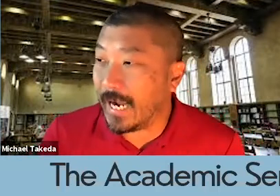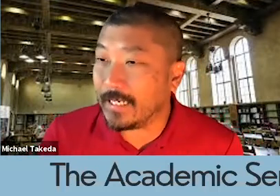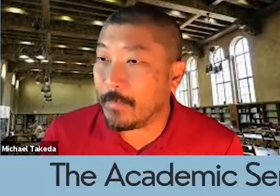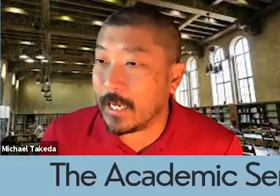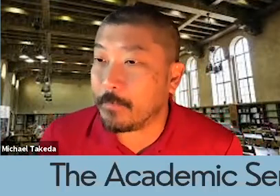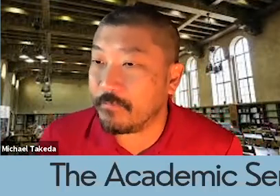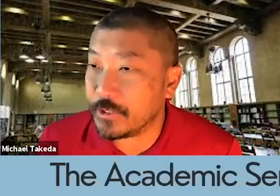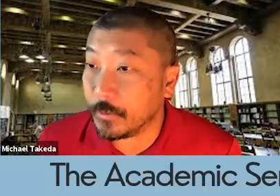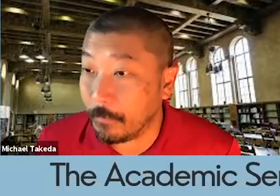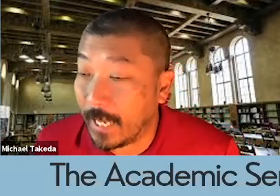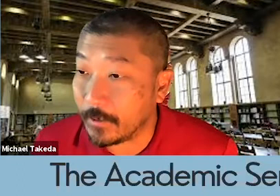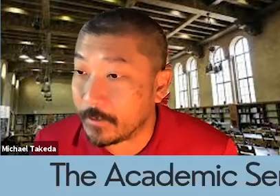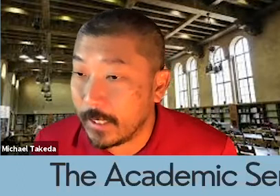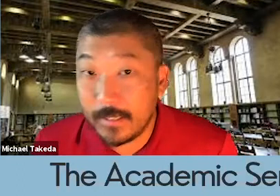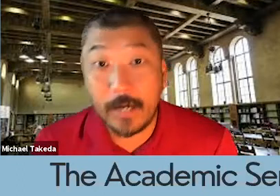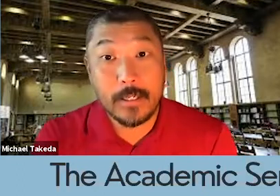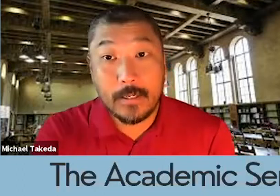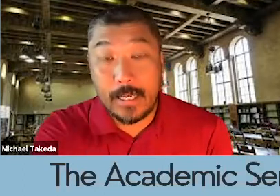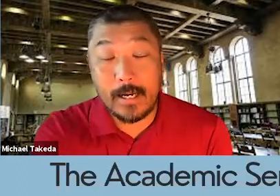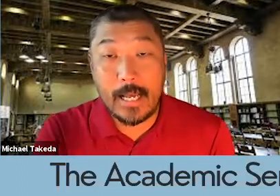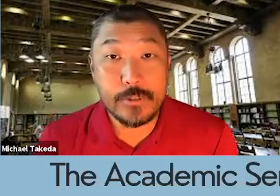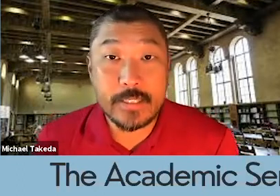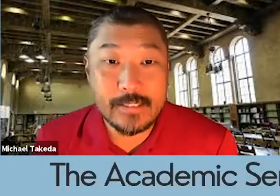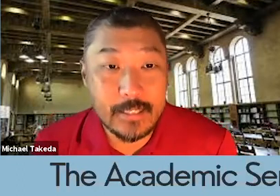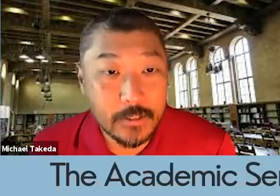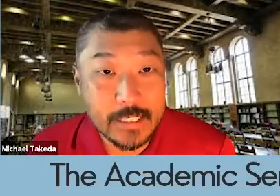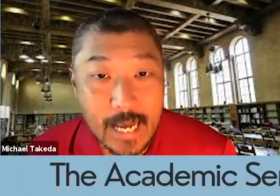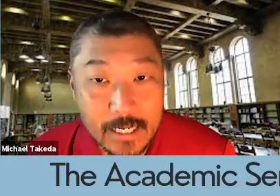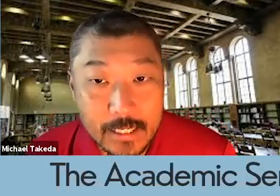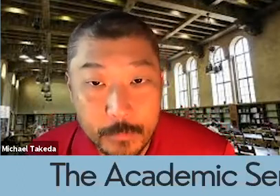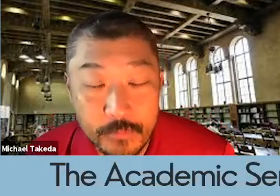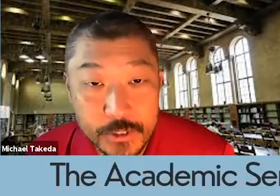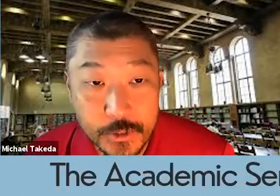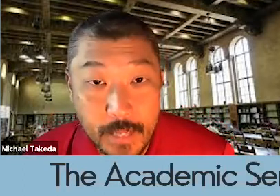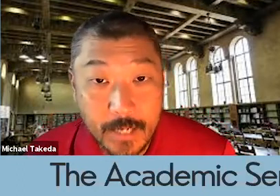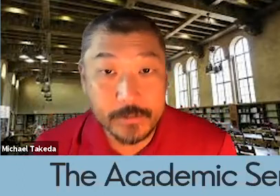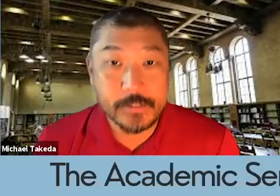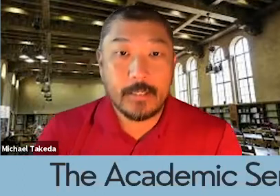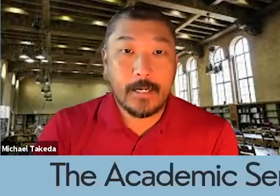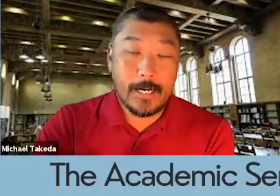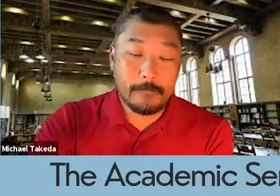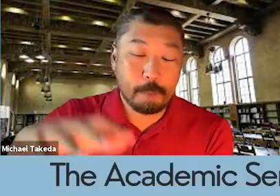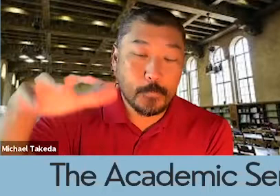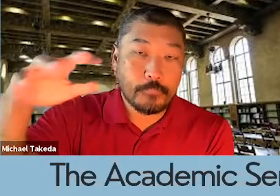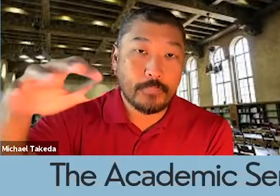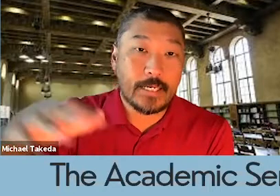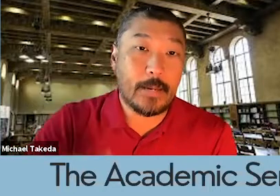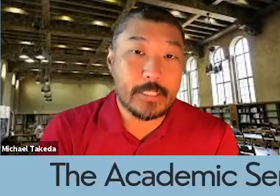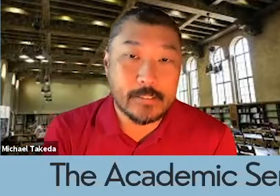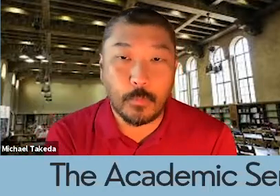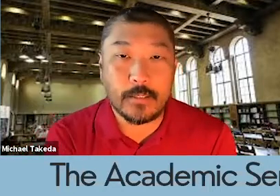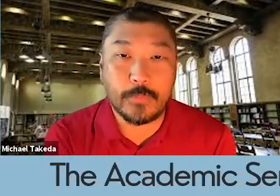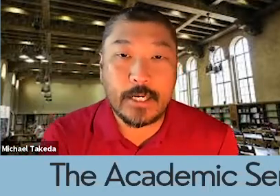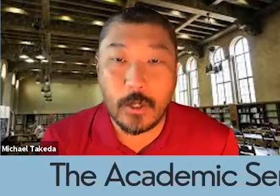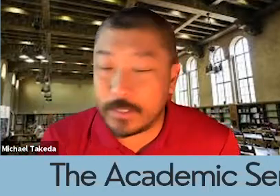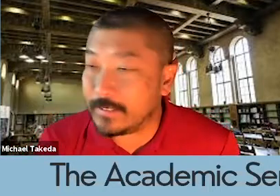to academic and professional matters. Now, as you can see here, these academic professional matters